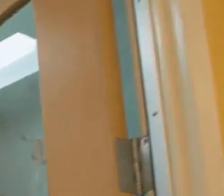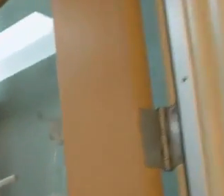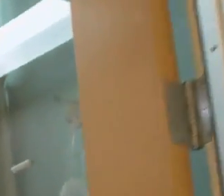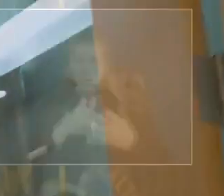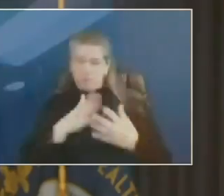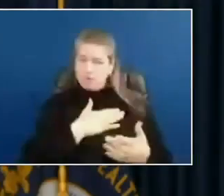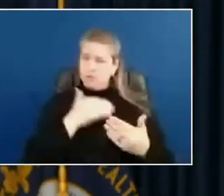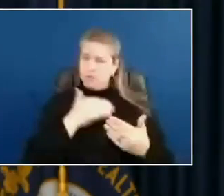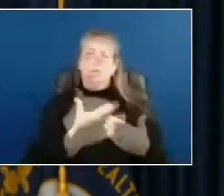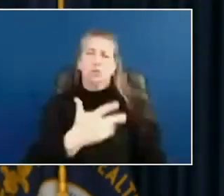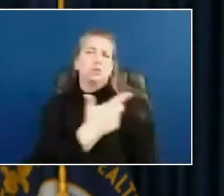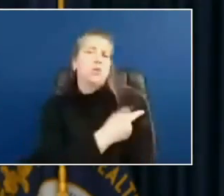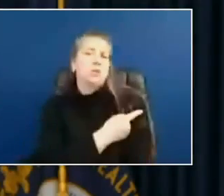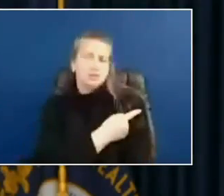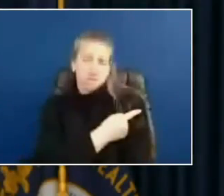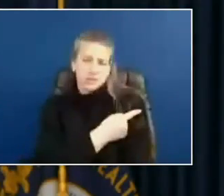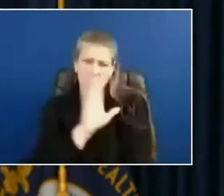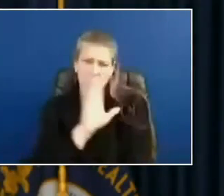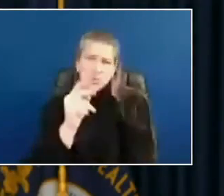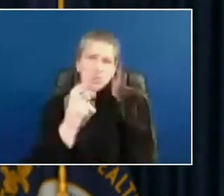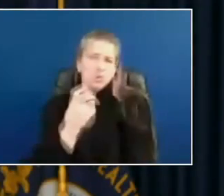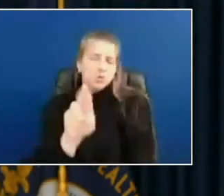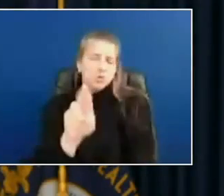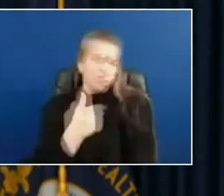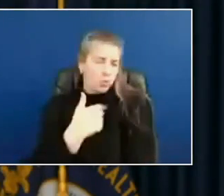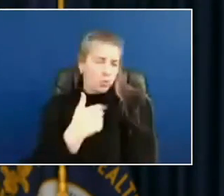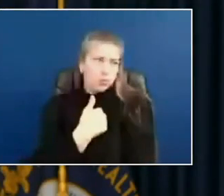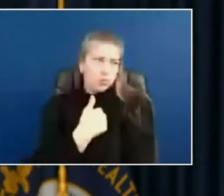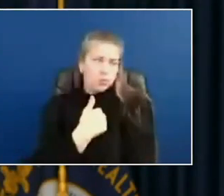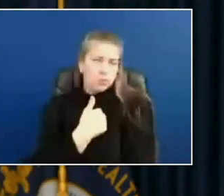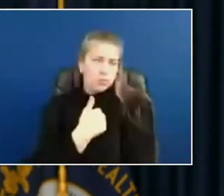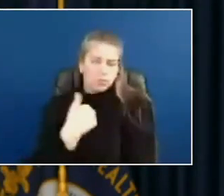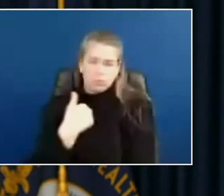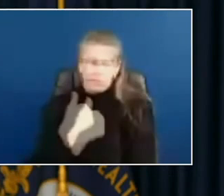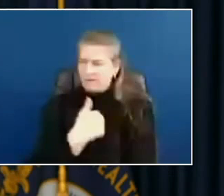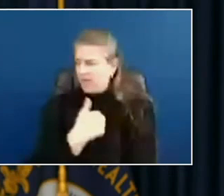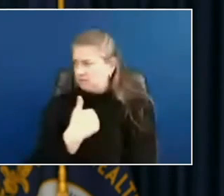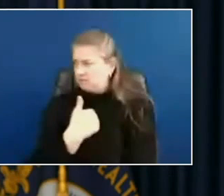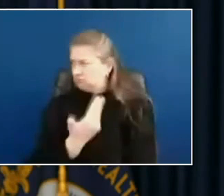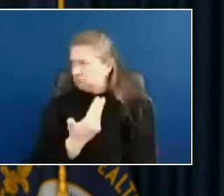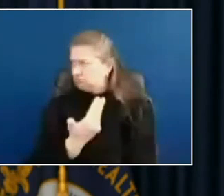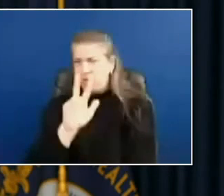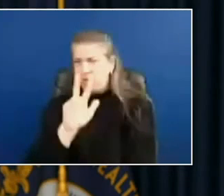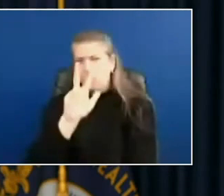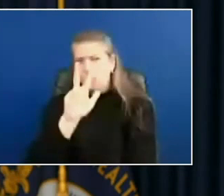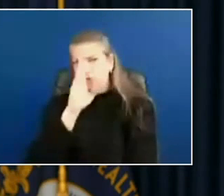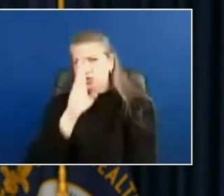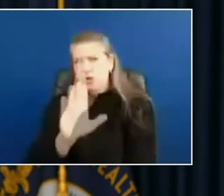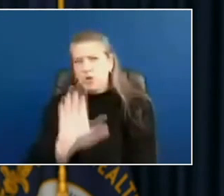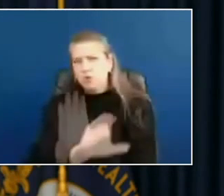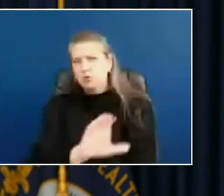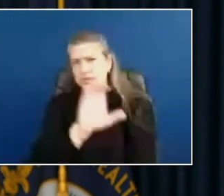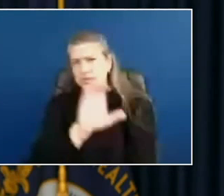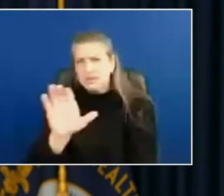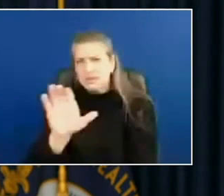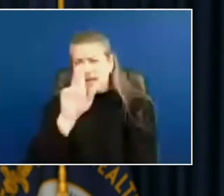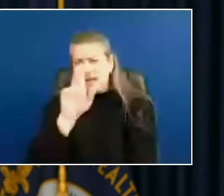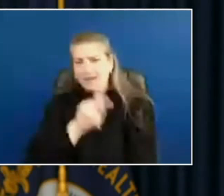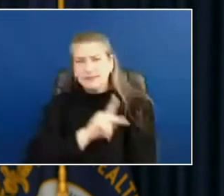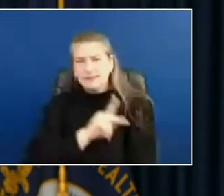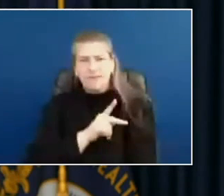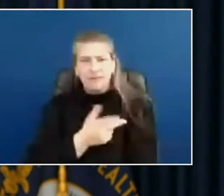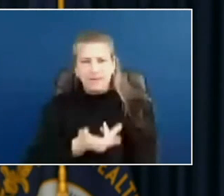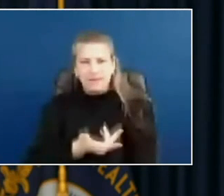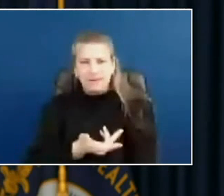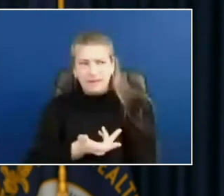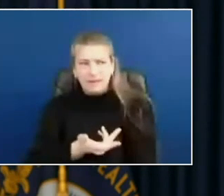up. We've had almost three straight Christmases and Thanksgiving where we end up losing some of